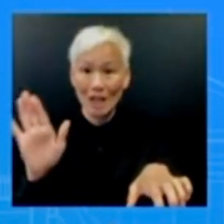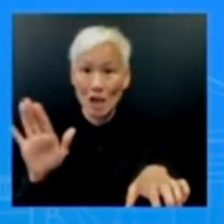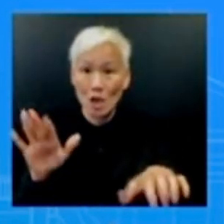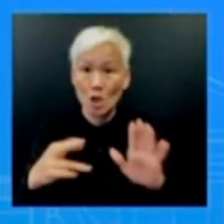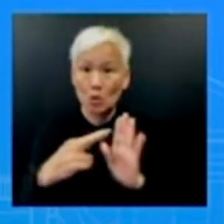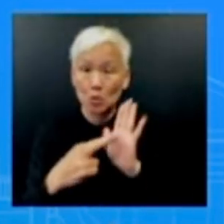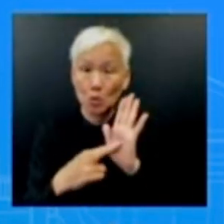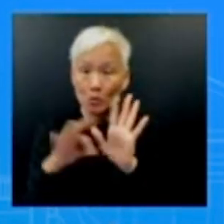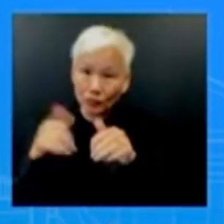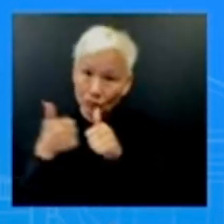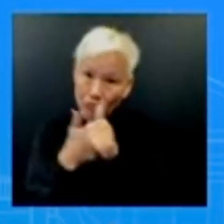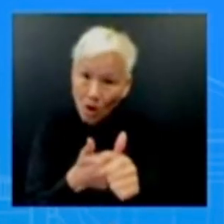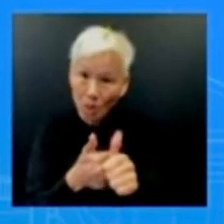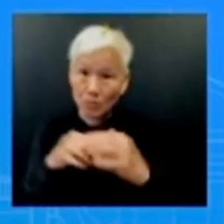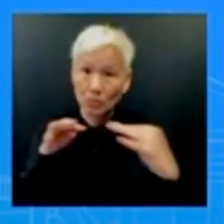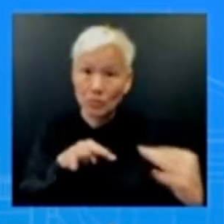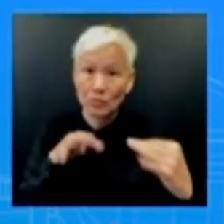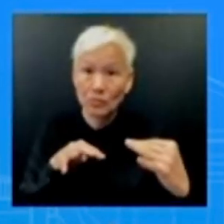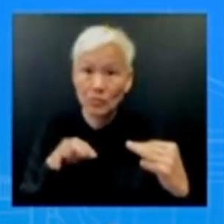territorial integrity.